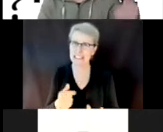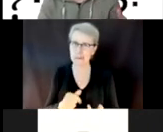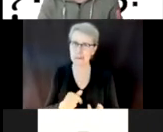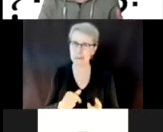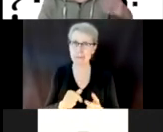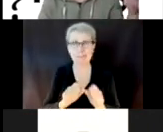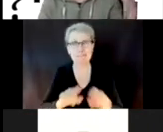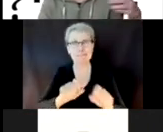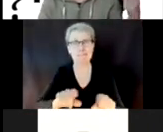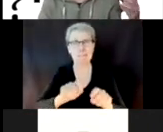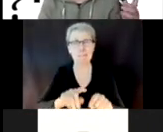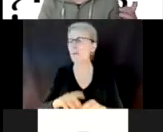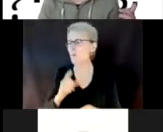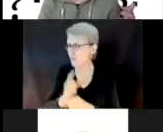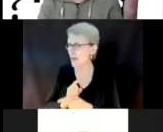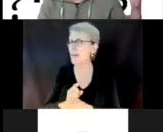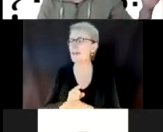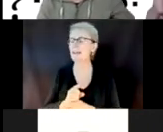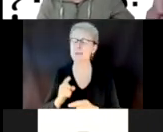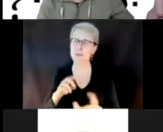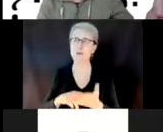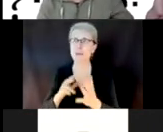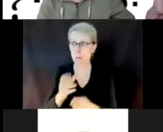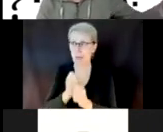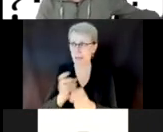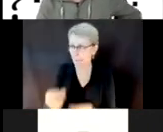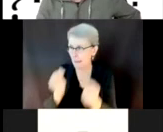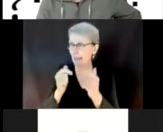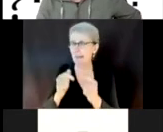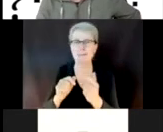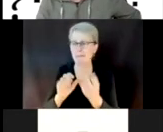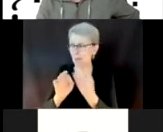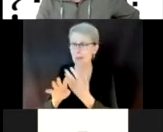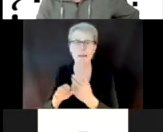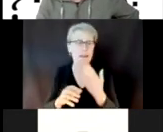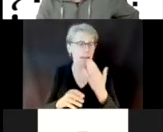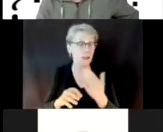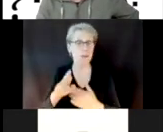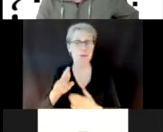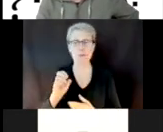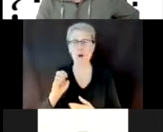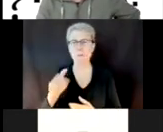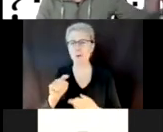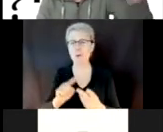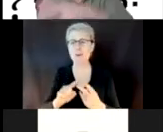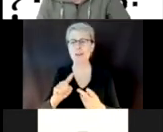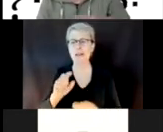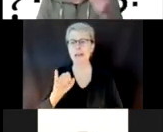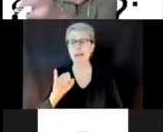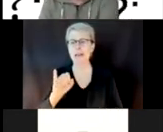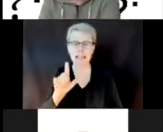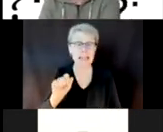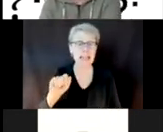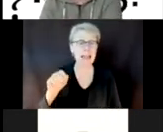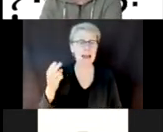immediate feedback, right? So you can start to Yeah. see. I just want to do a thank you to Robert Wimet and Leah, who are both, Leah Murray, who are both putting some